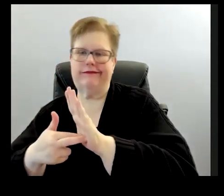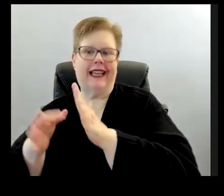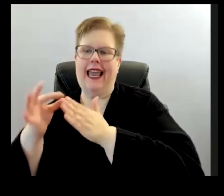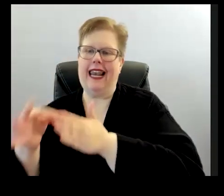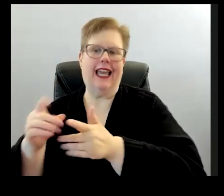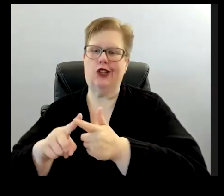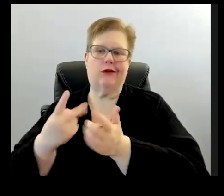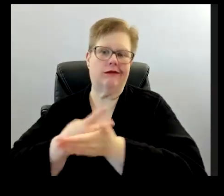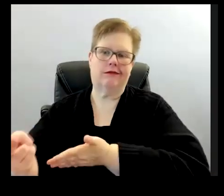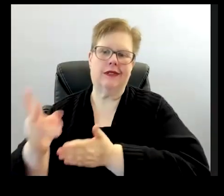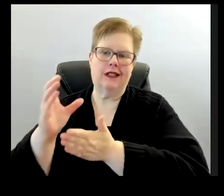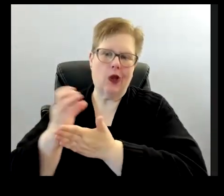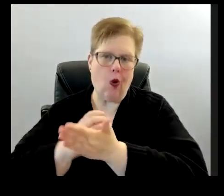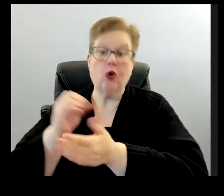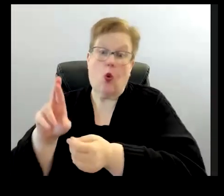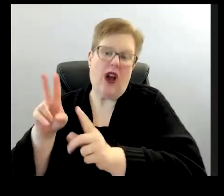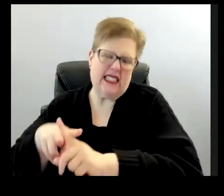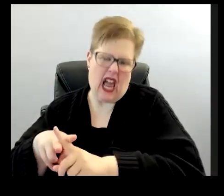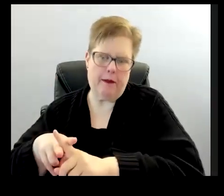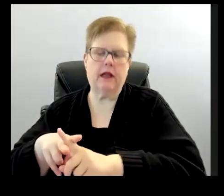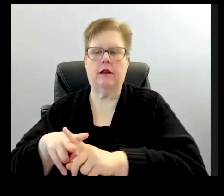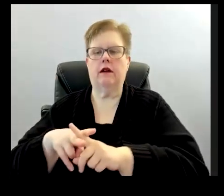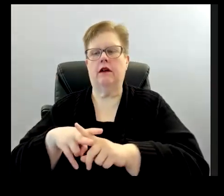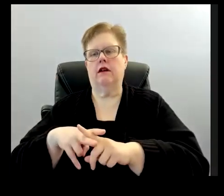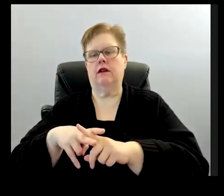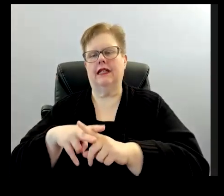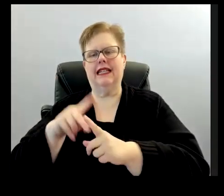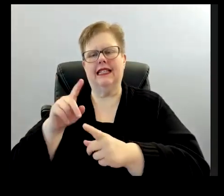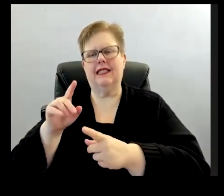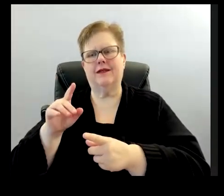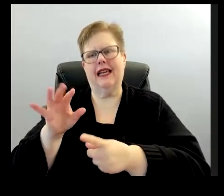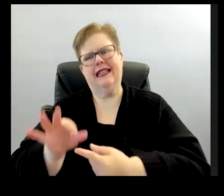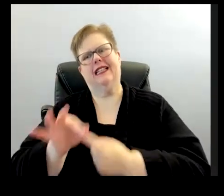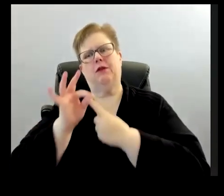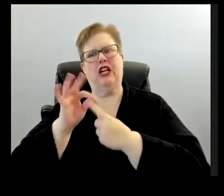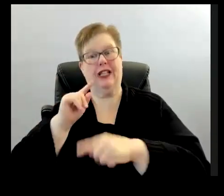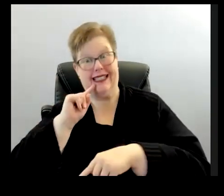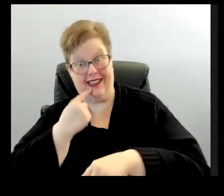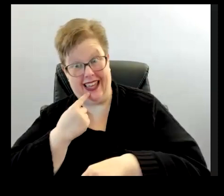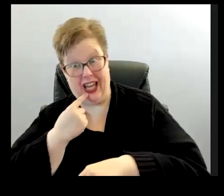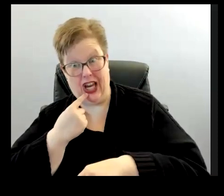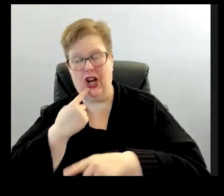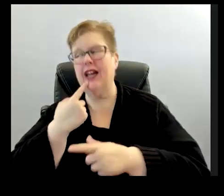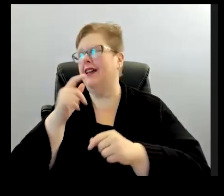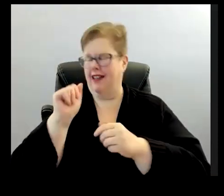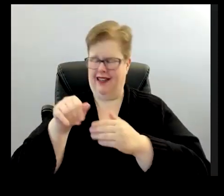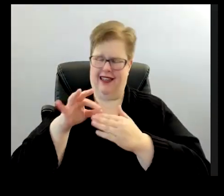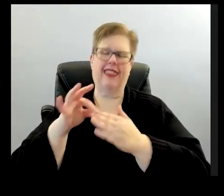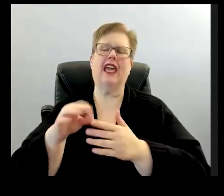in the course or on the assignment. If it's particularly severe, it can lead